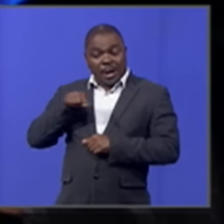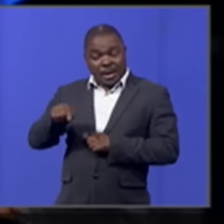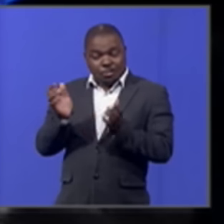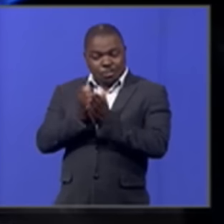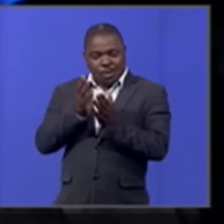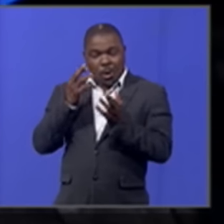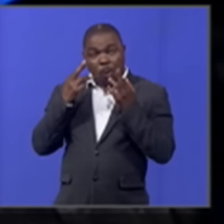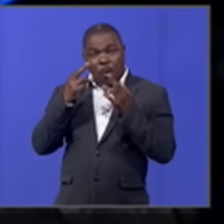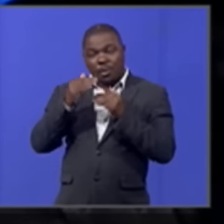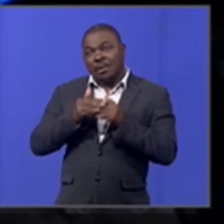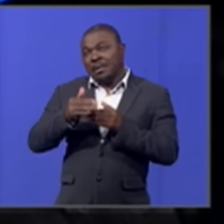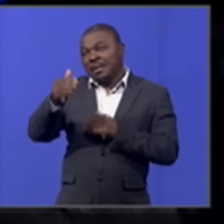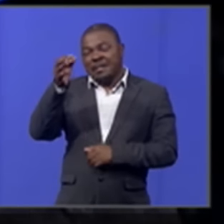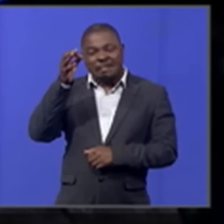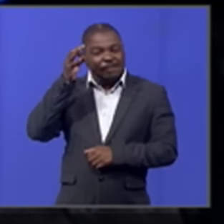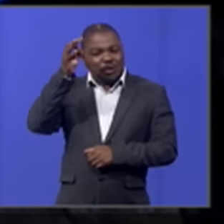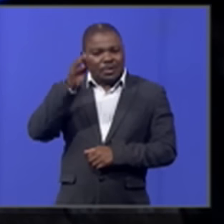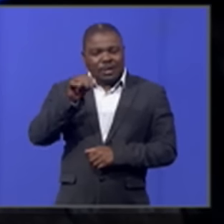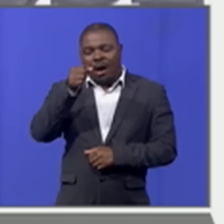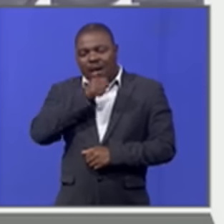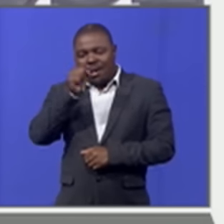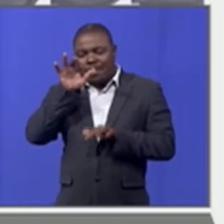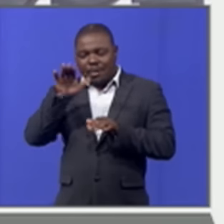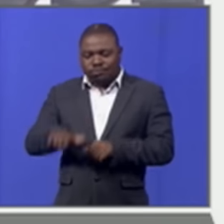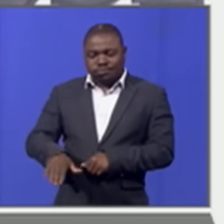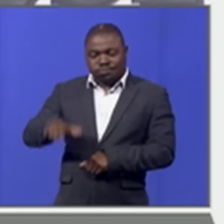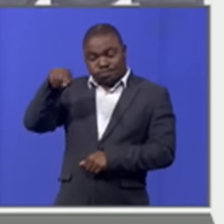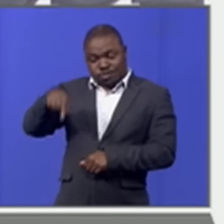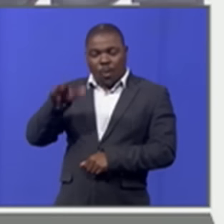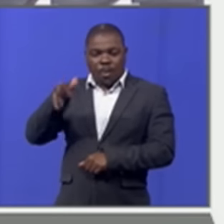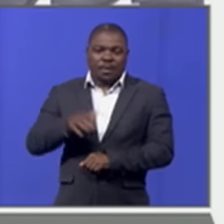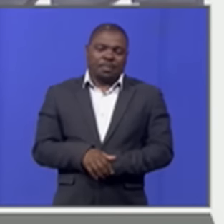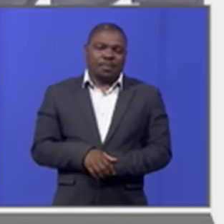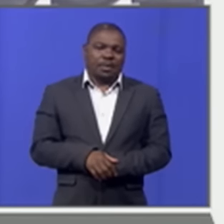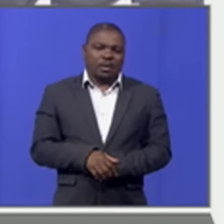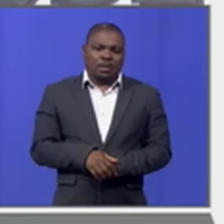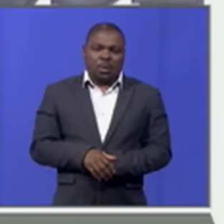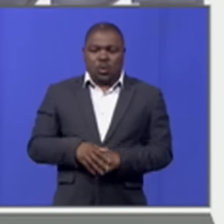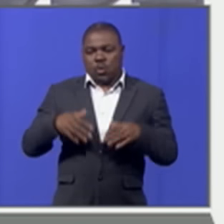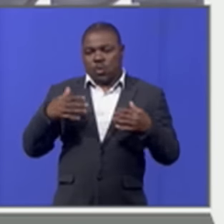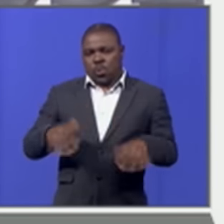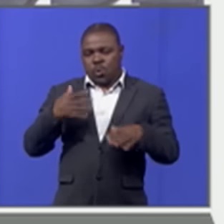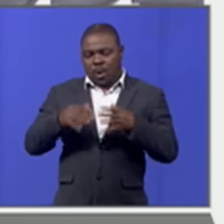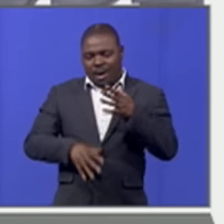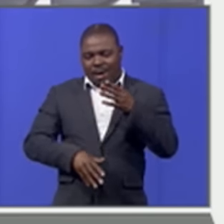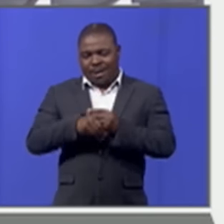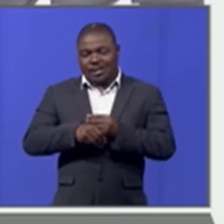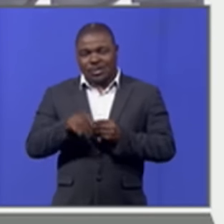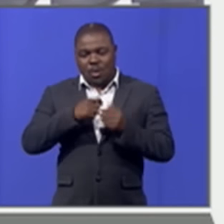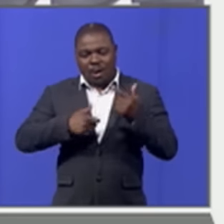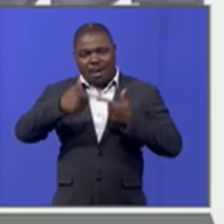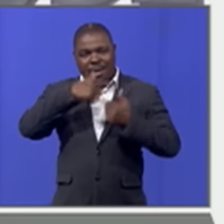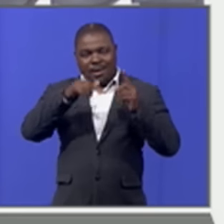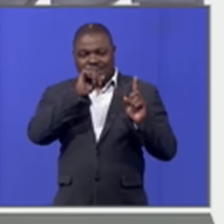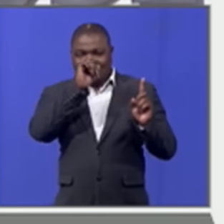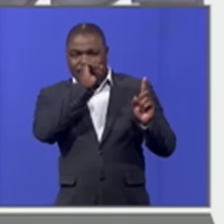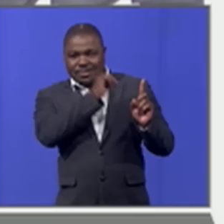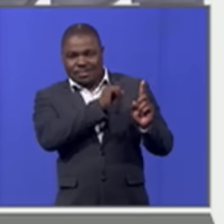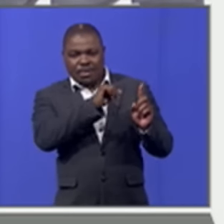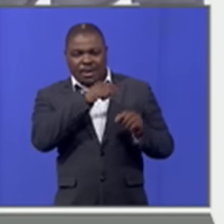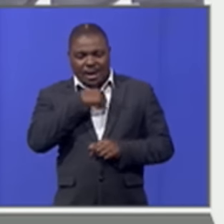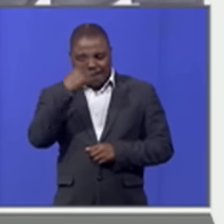tlhagisa baopedi ba tshika e latelang. I think it adds something quite valuable to his legacy, you know, and I think it's